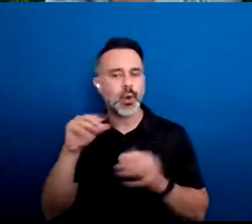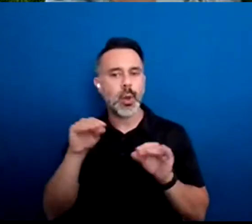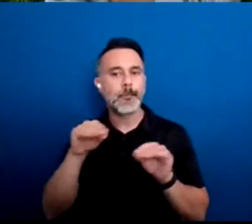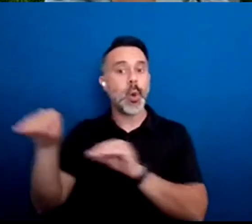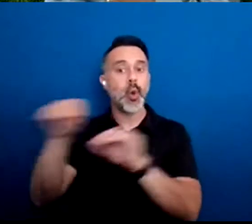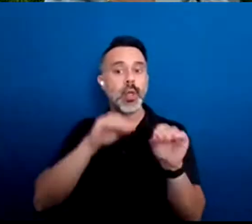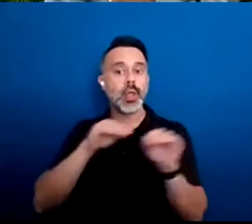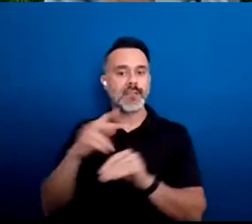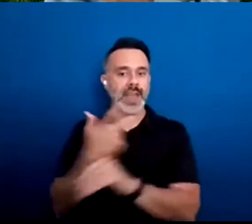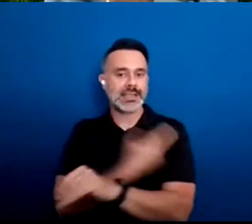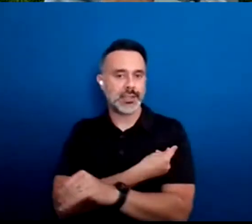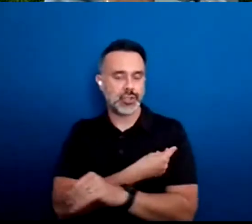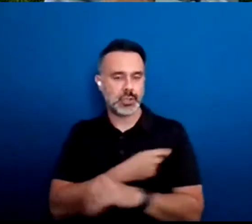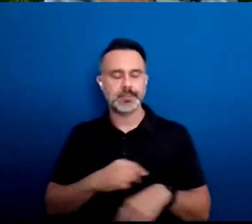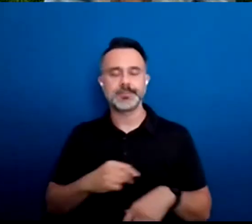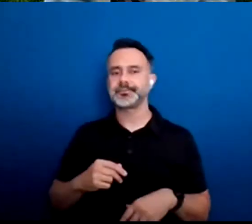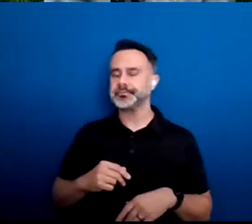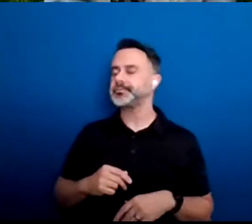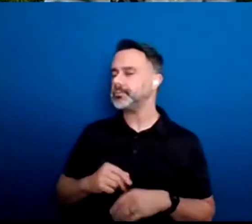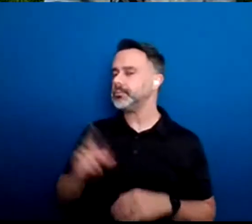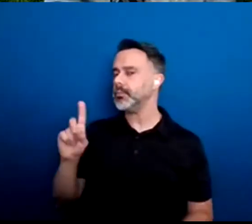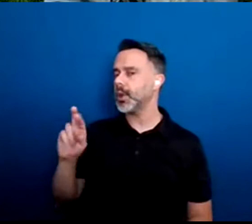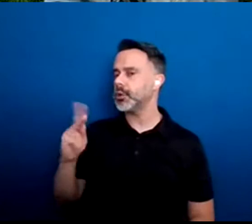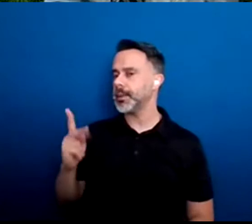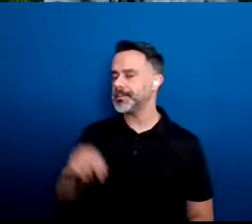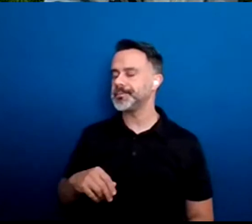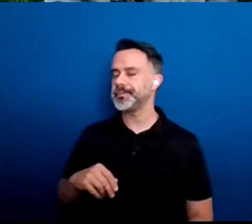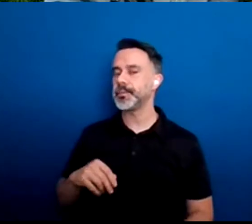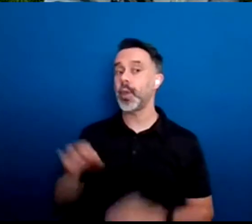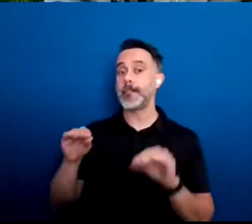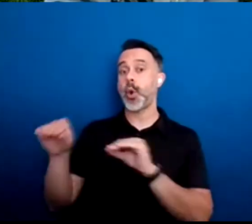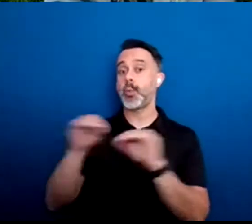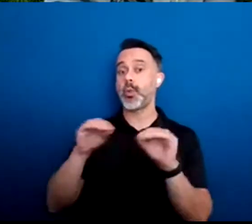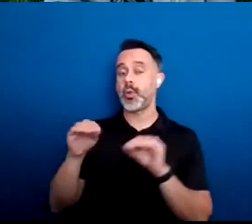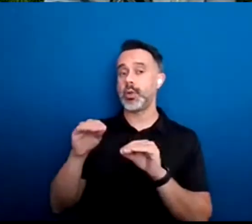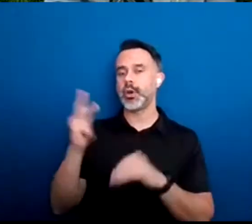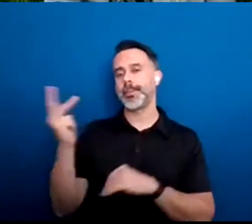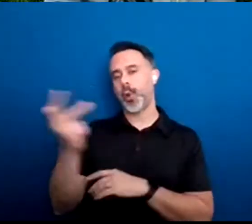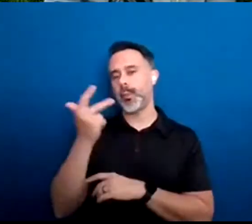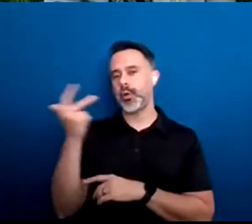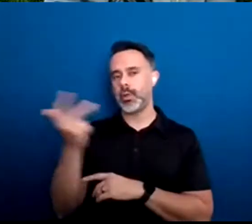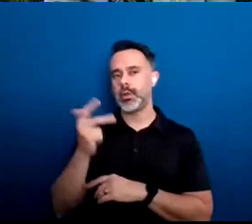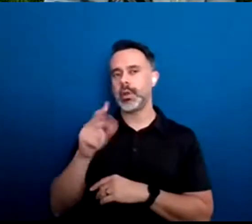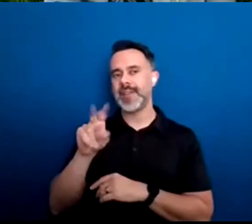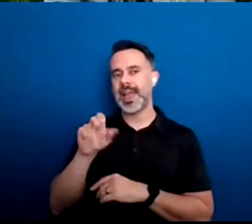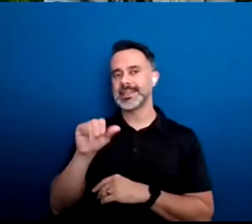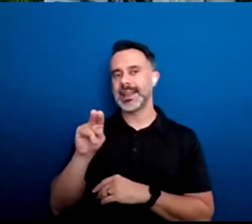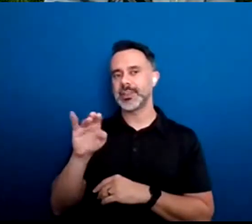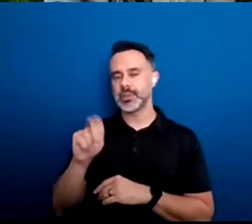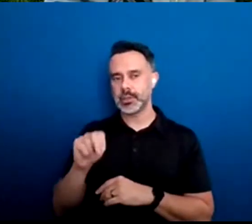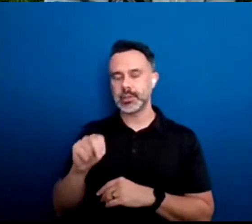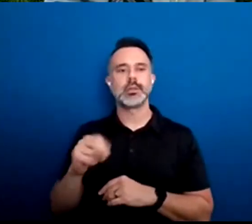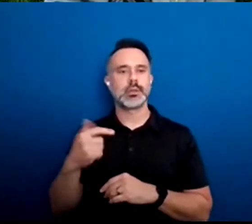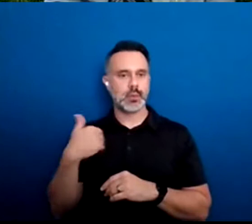So with the mobile vaccination, we are both going out and having clinics in the communities,